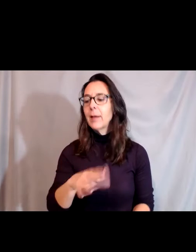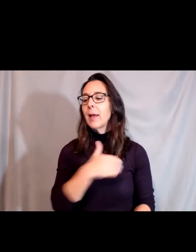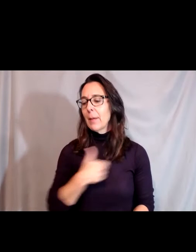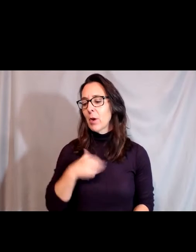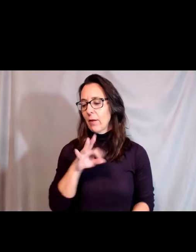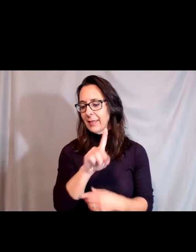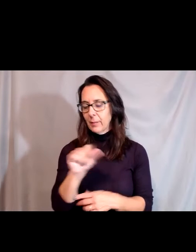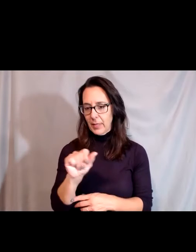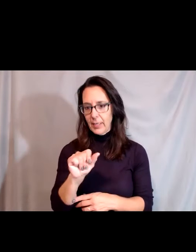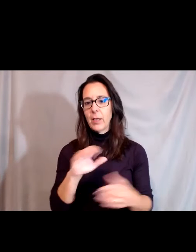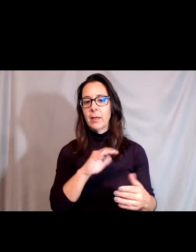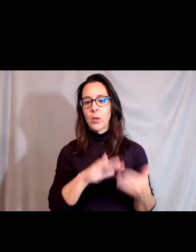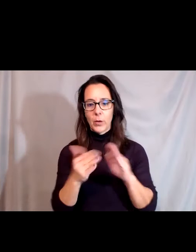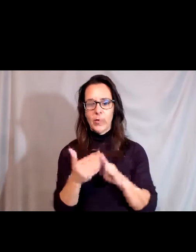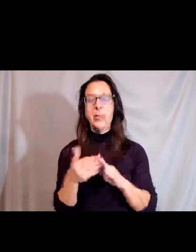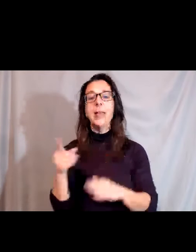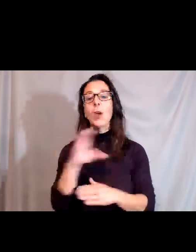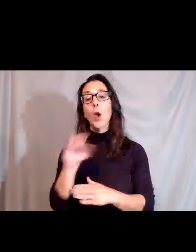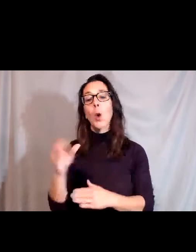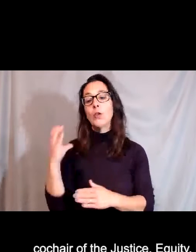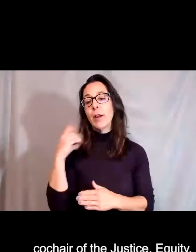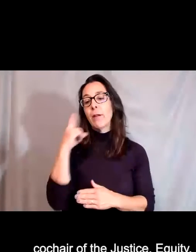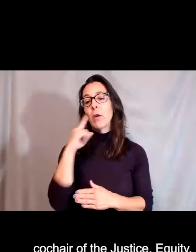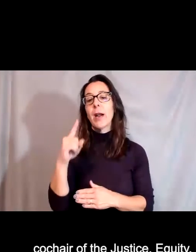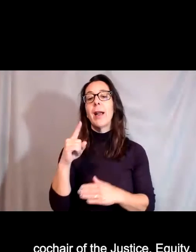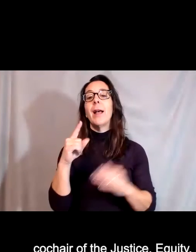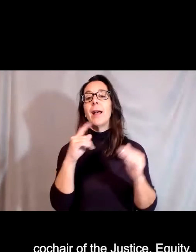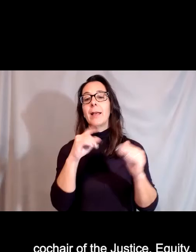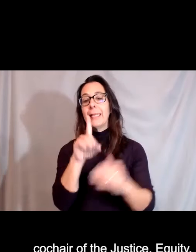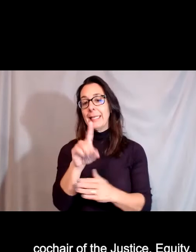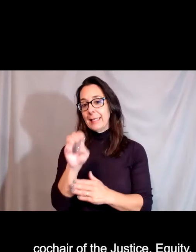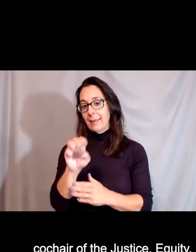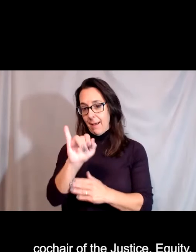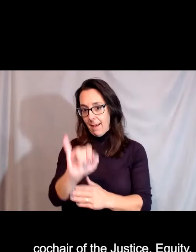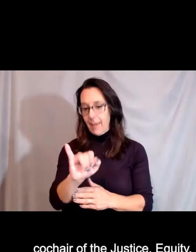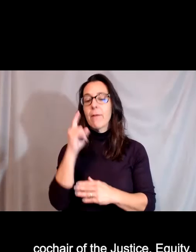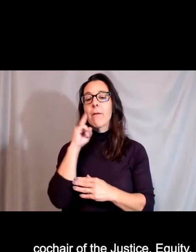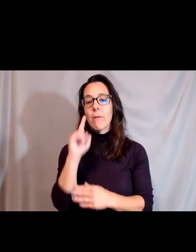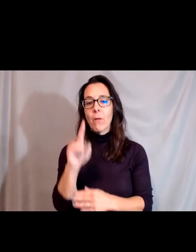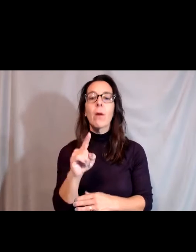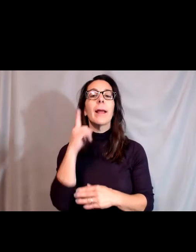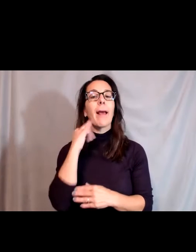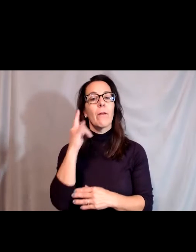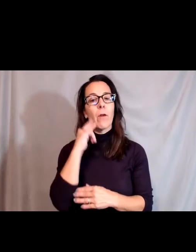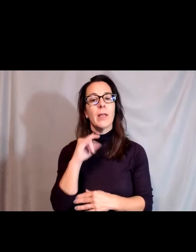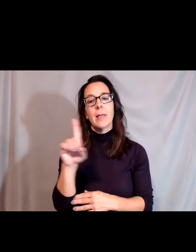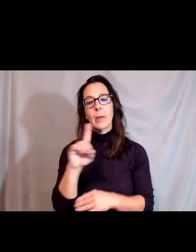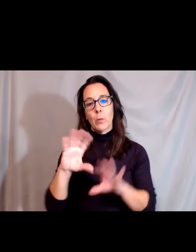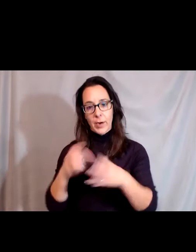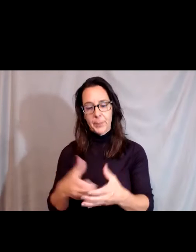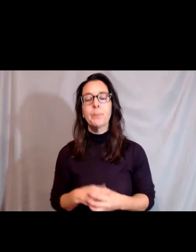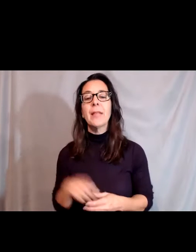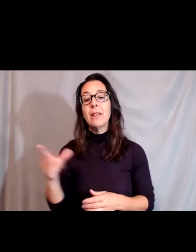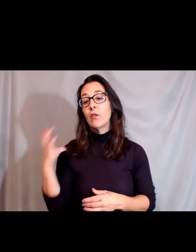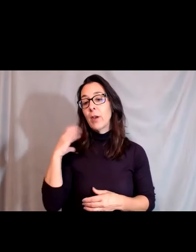the state lead co-chair of the Justice, Equity, Diversion, and Inclusion Committee for the California Democratic Party. He also serves as the chair of